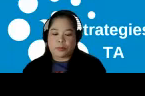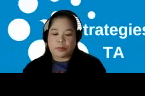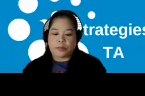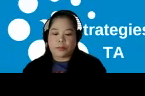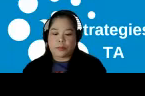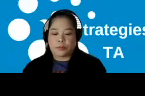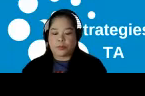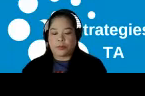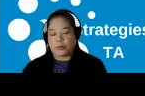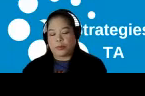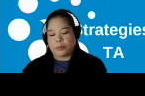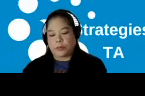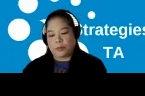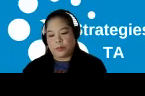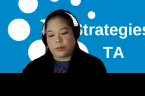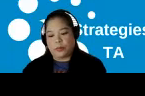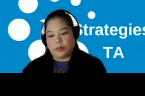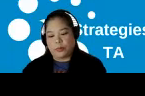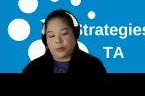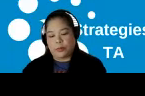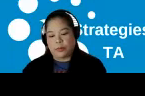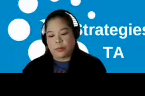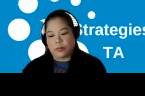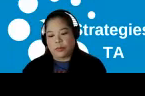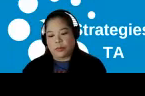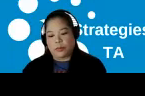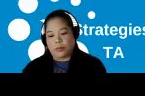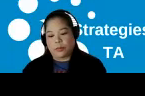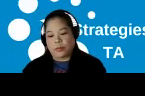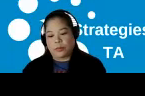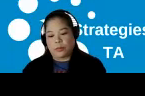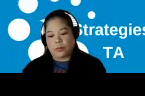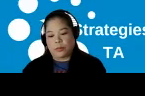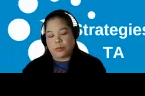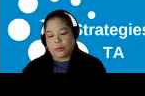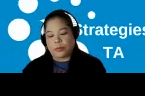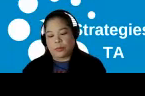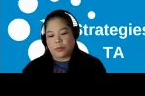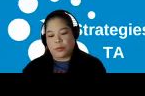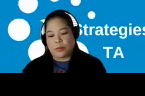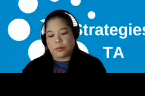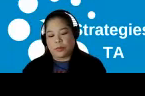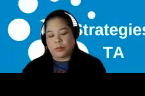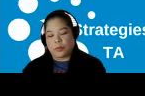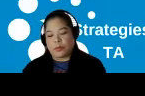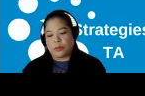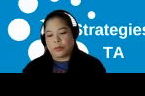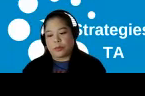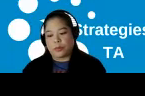that down to 5 to 10 million, which probably would have created just a handful